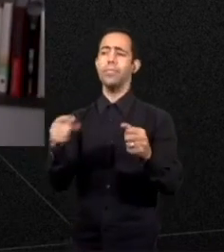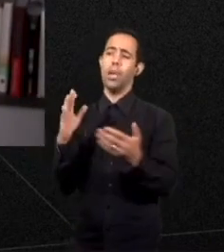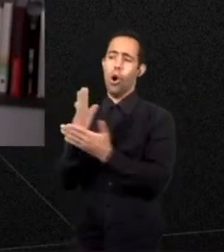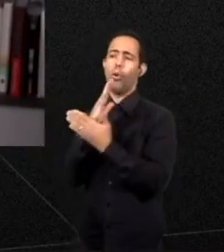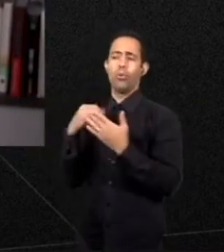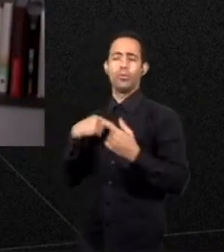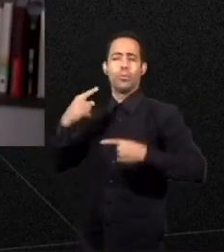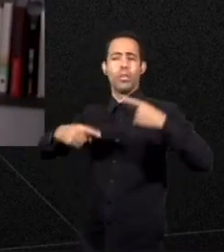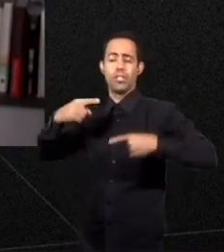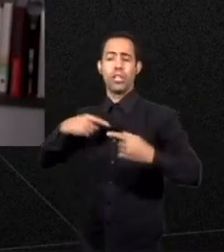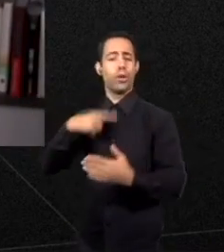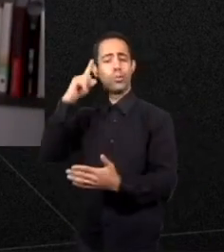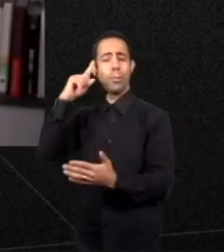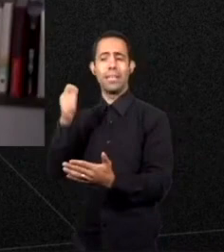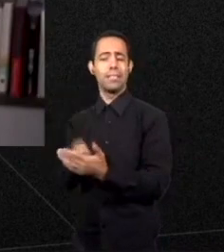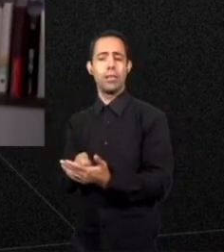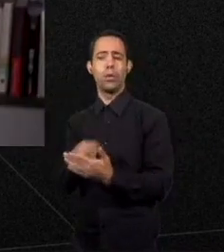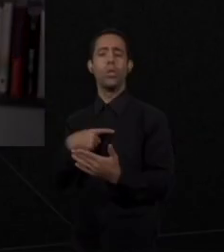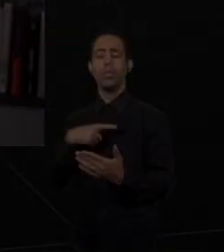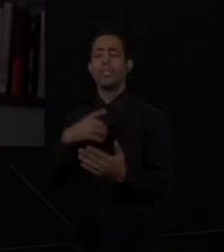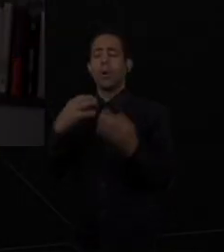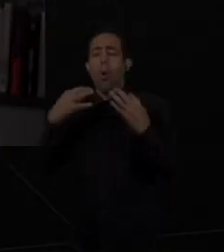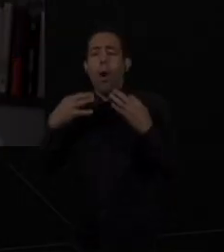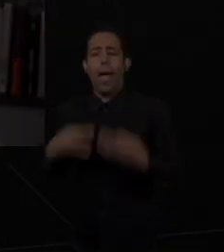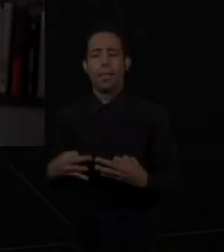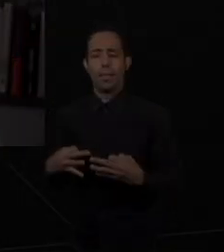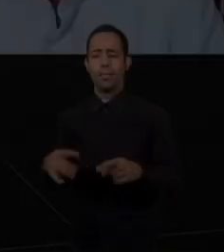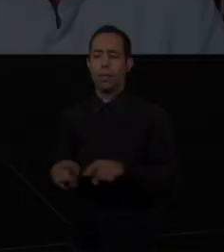decisions and not make decisions quick enough.